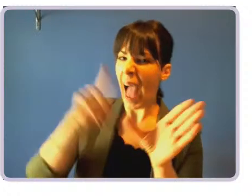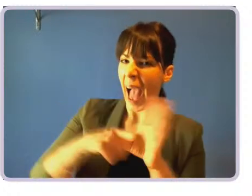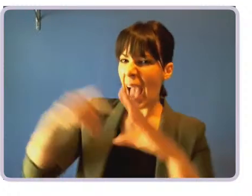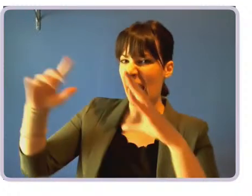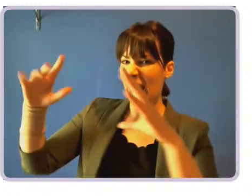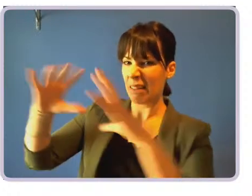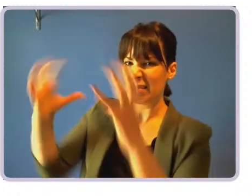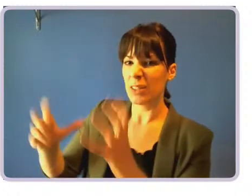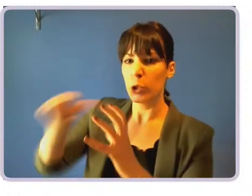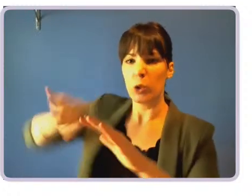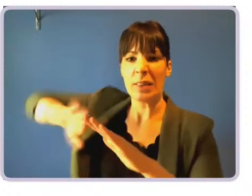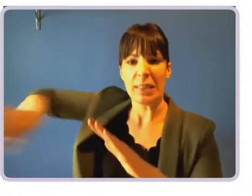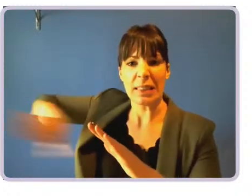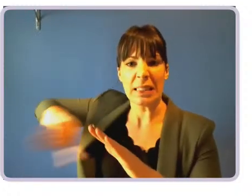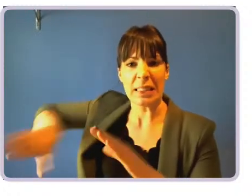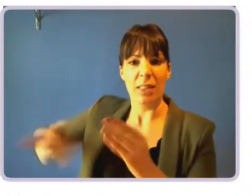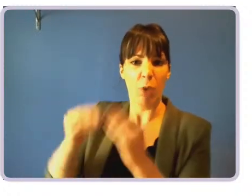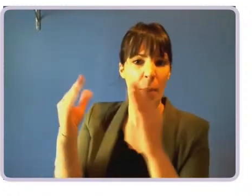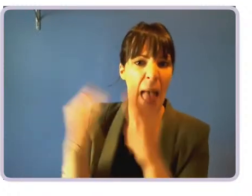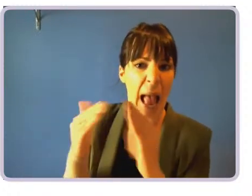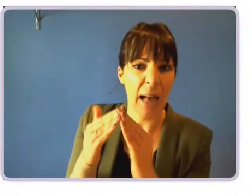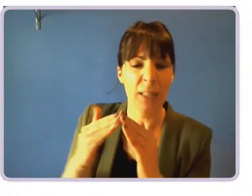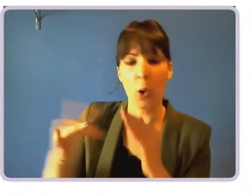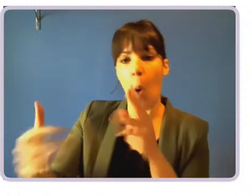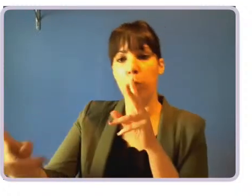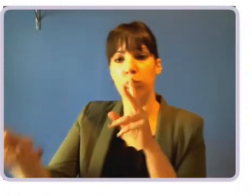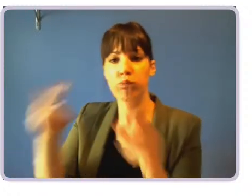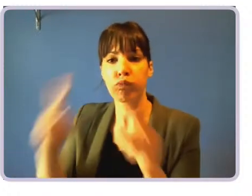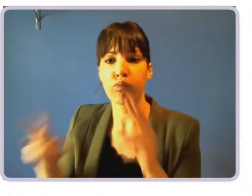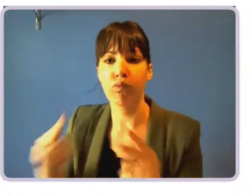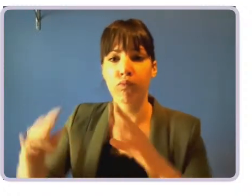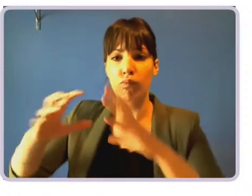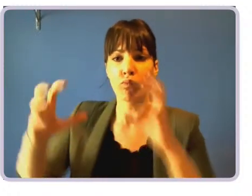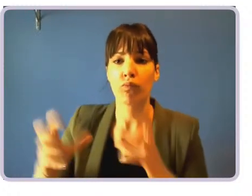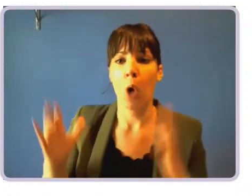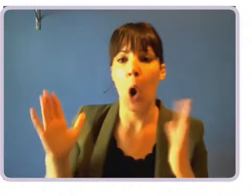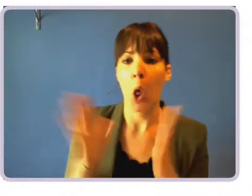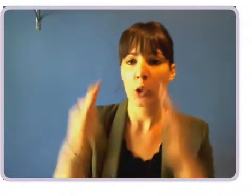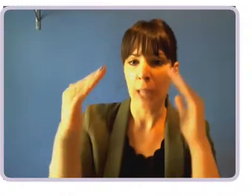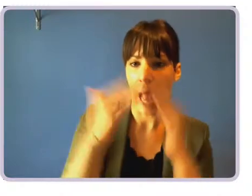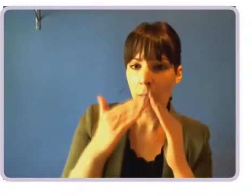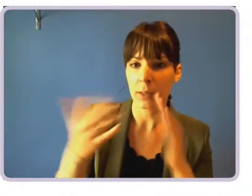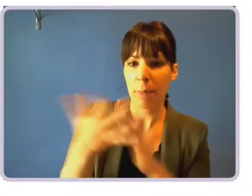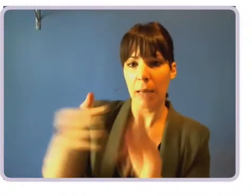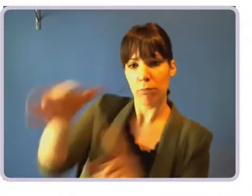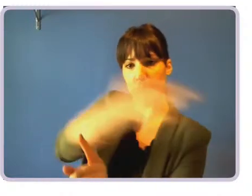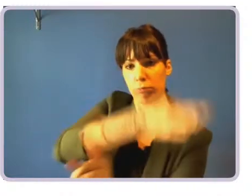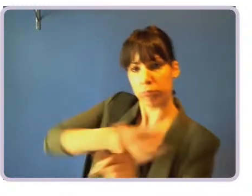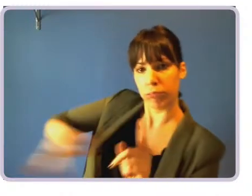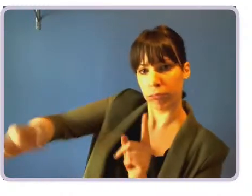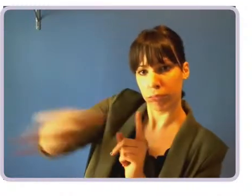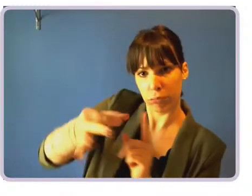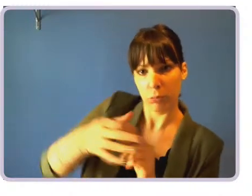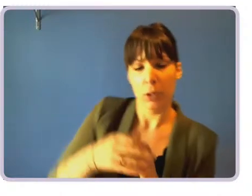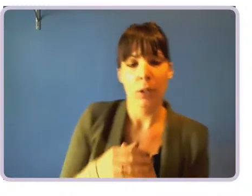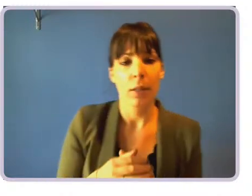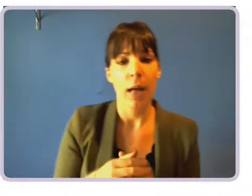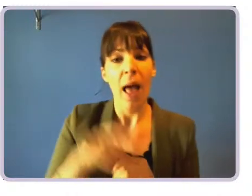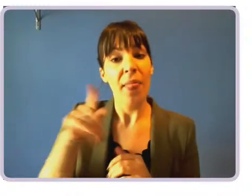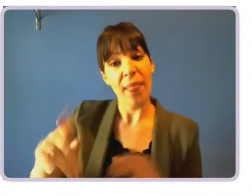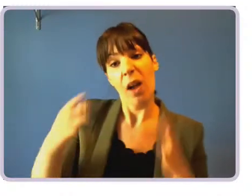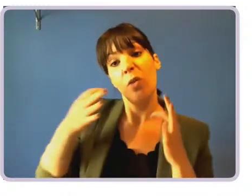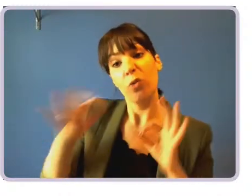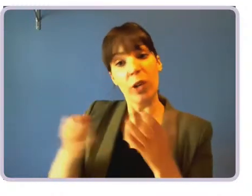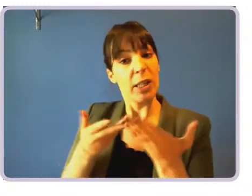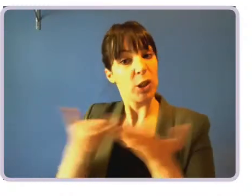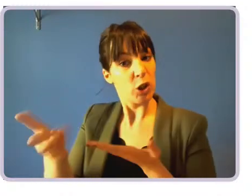windows. This is a free service that CFA provides, and it becomes even more important if the resident feels that they